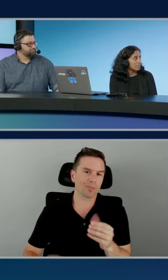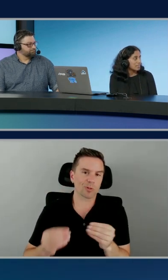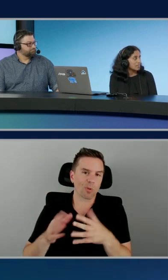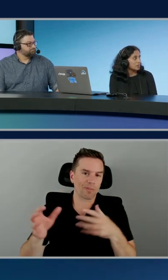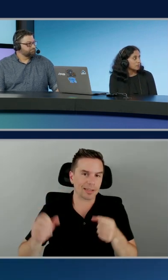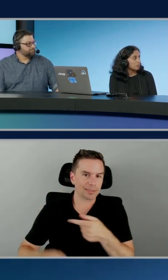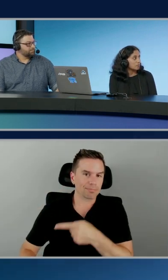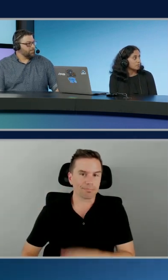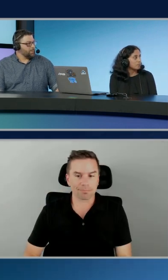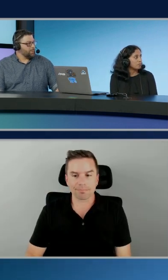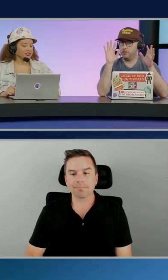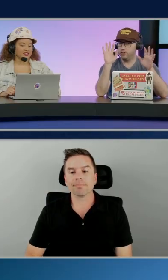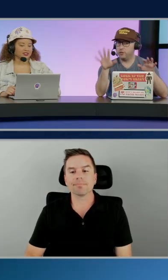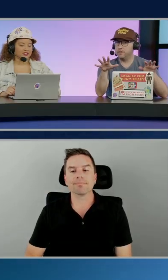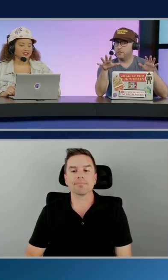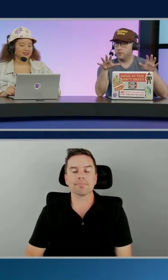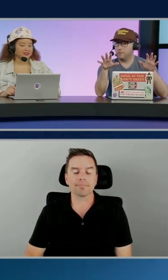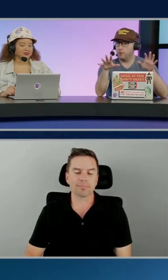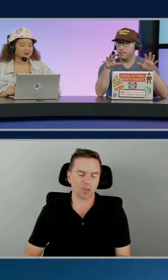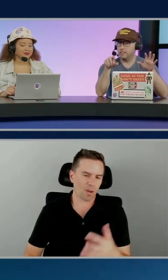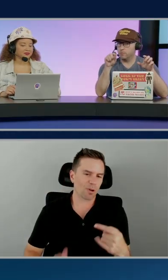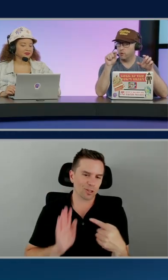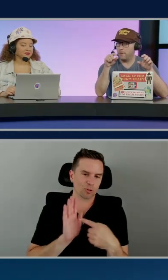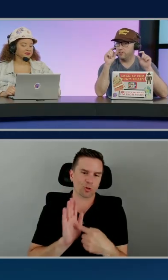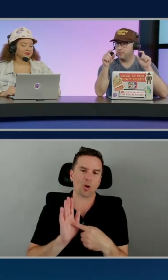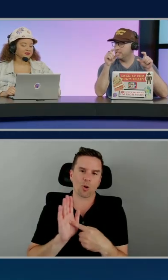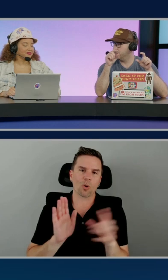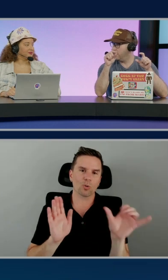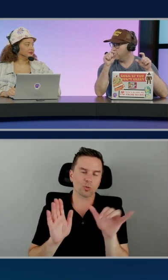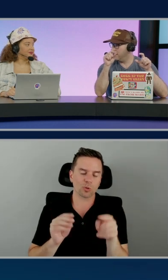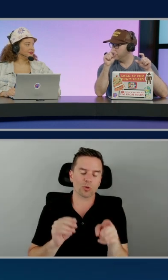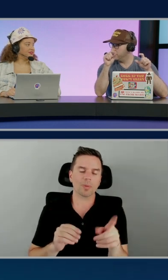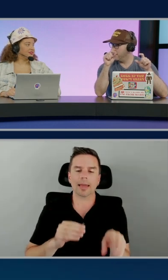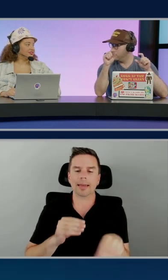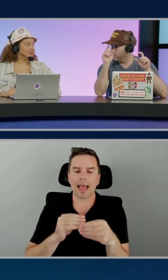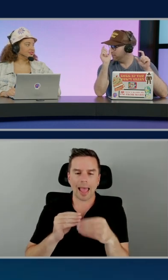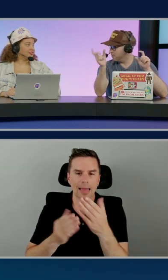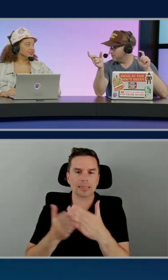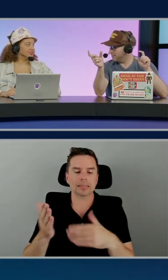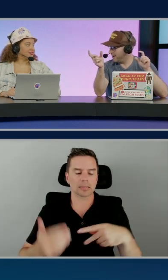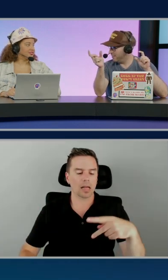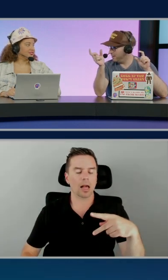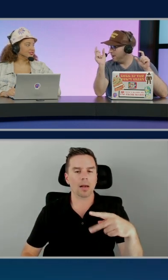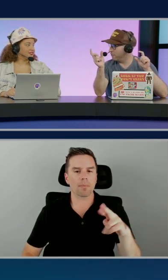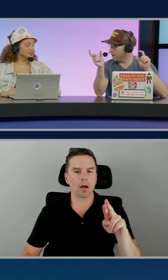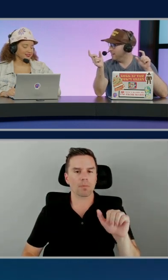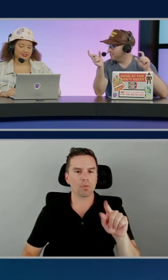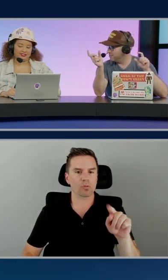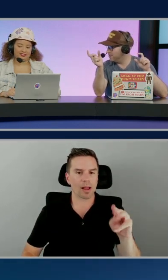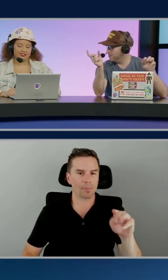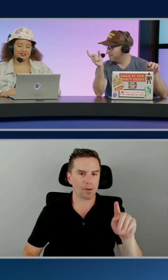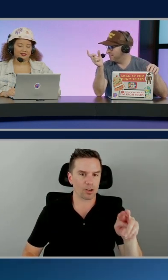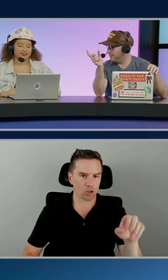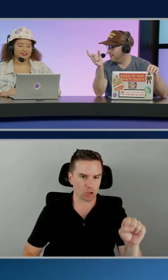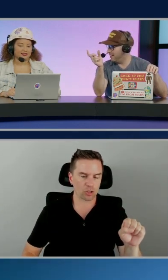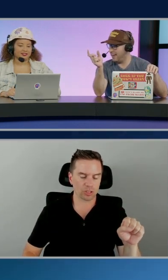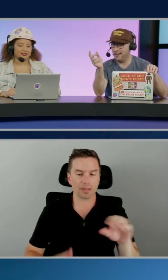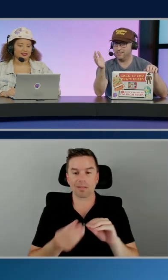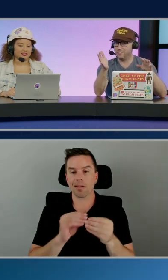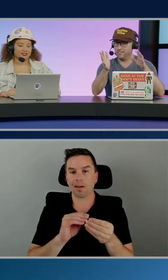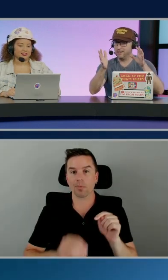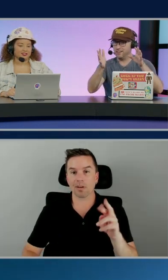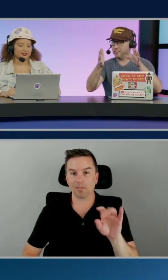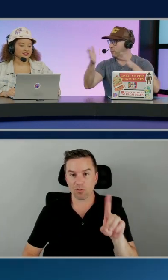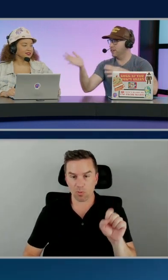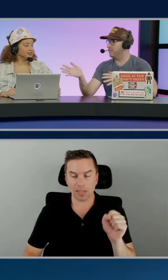point out too, just real quick, you had been putting in some parameters to that CLI command too. That was the amount of threads used,